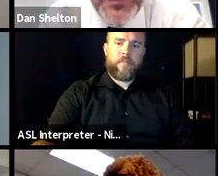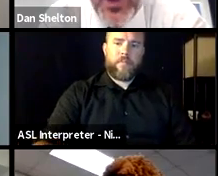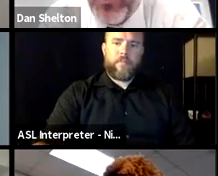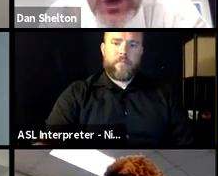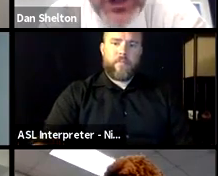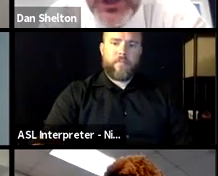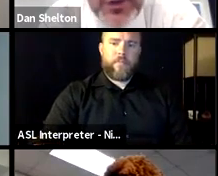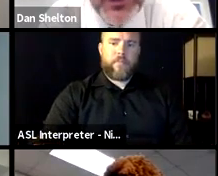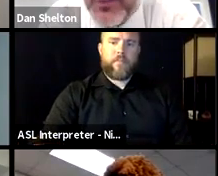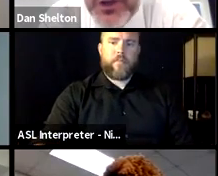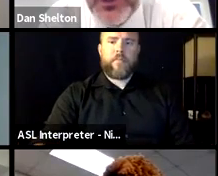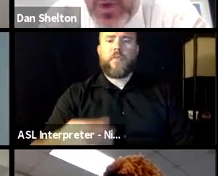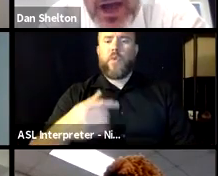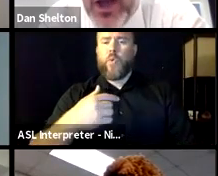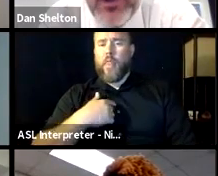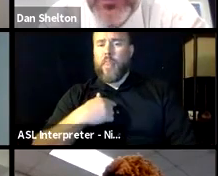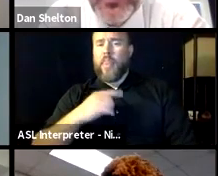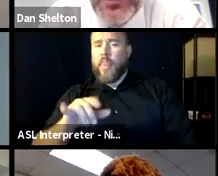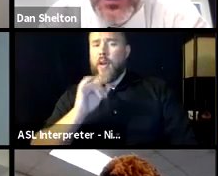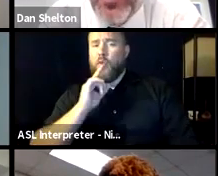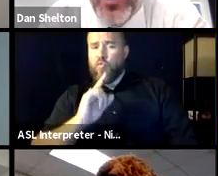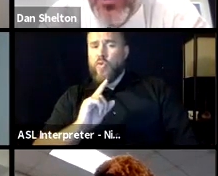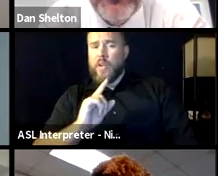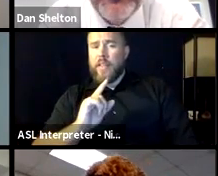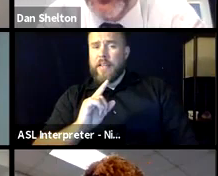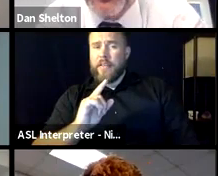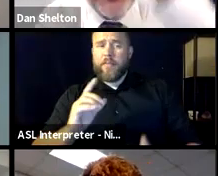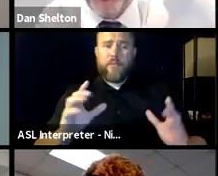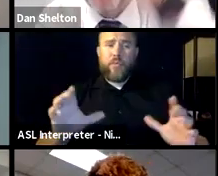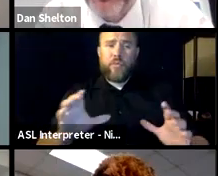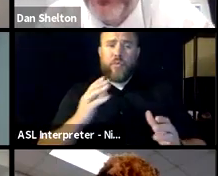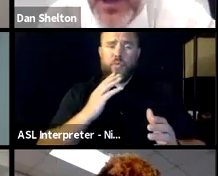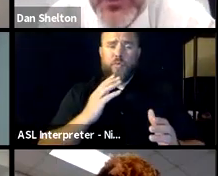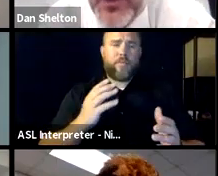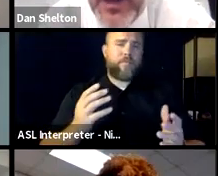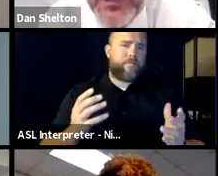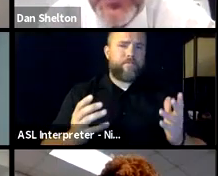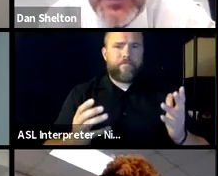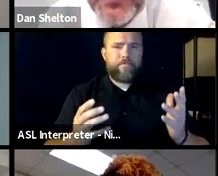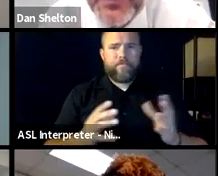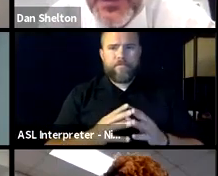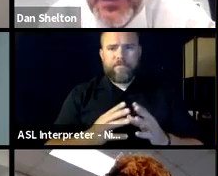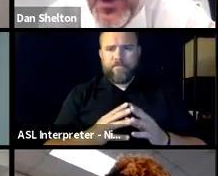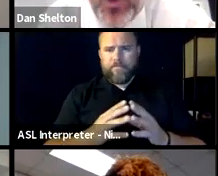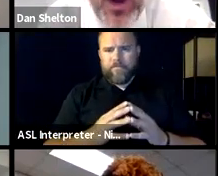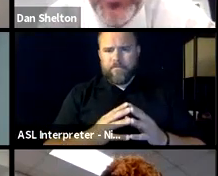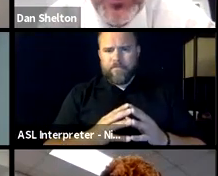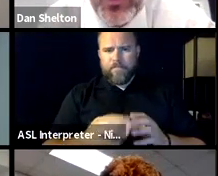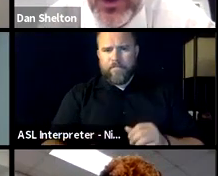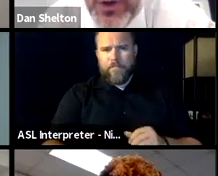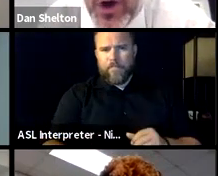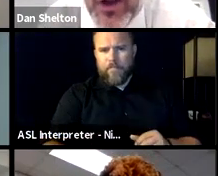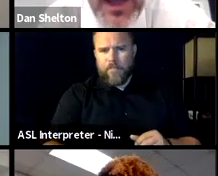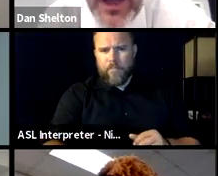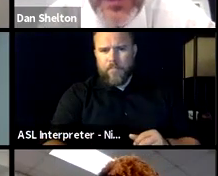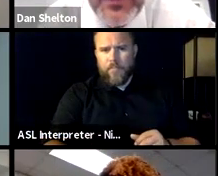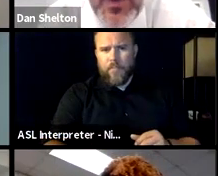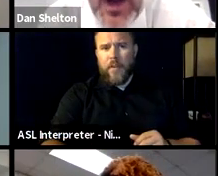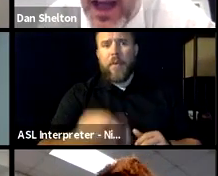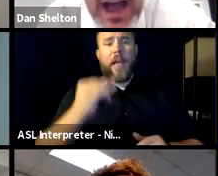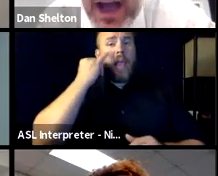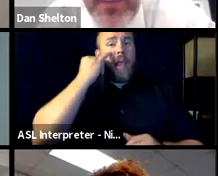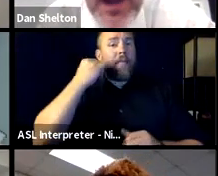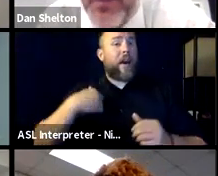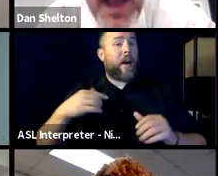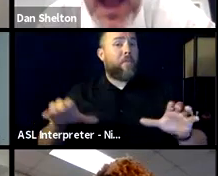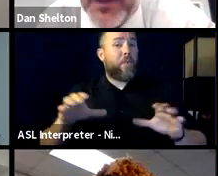could be really, really, really well off, but I'm doing HVAC or I'm doing tree work, and guess